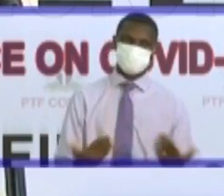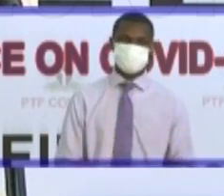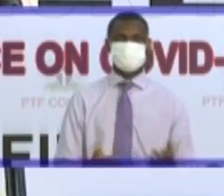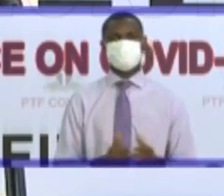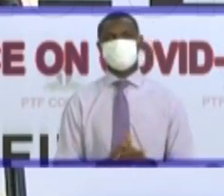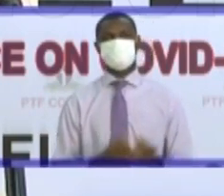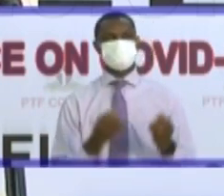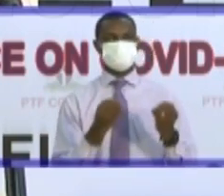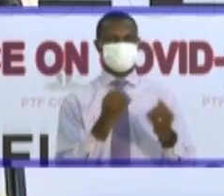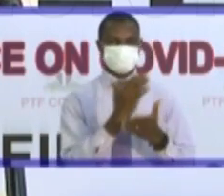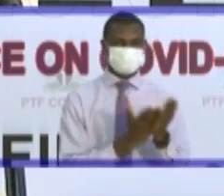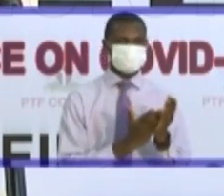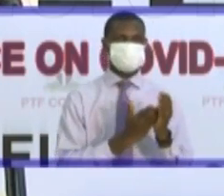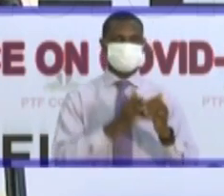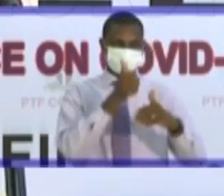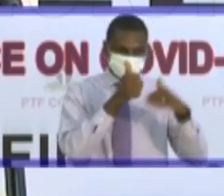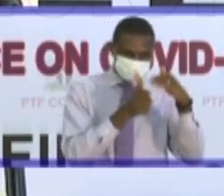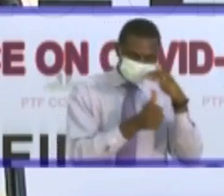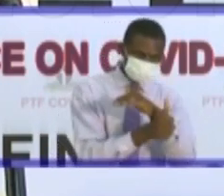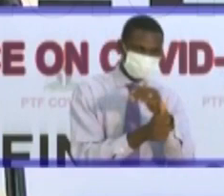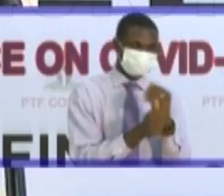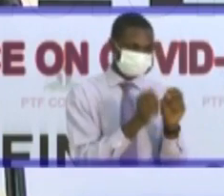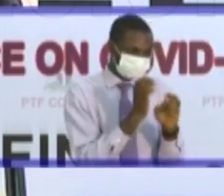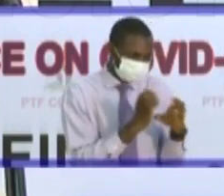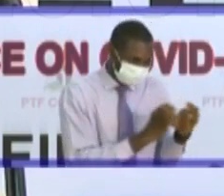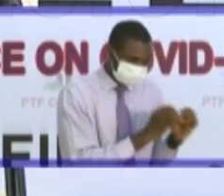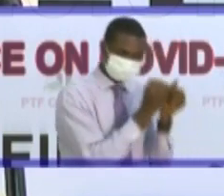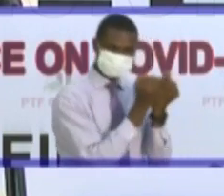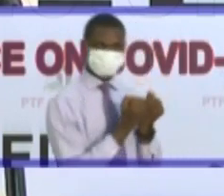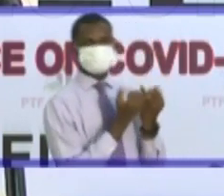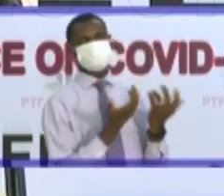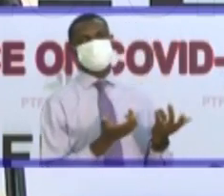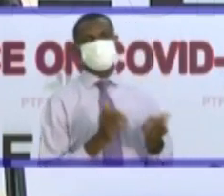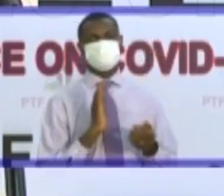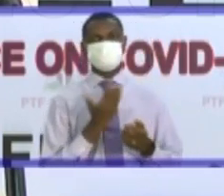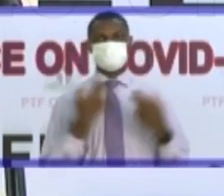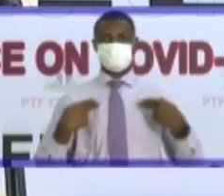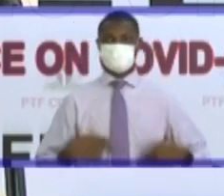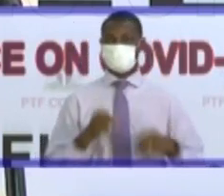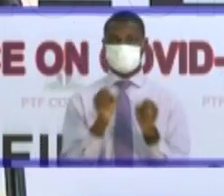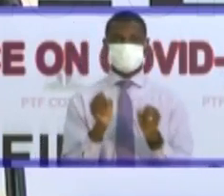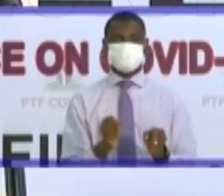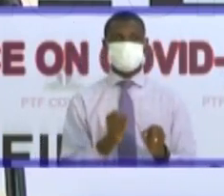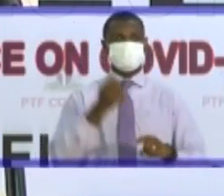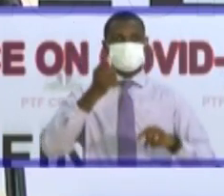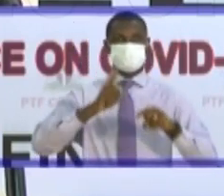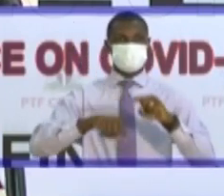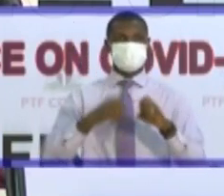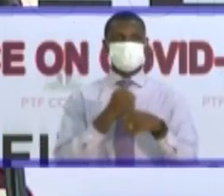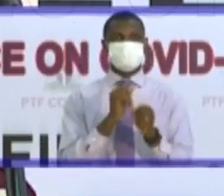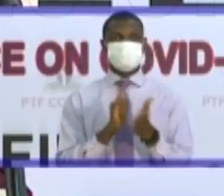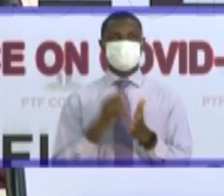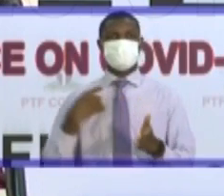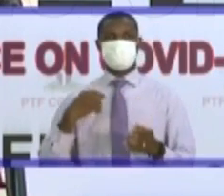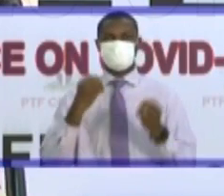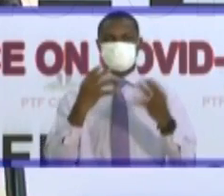idling away in quarantine. Our health system cannot afford many more health workers being put